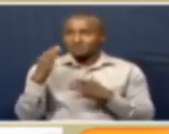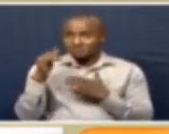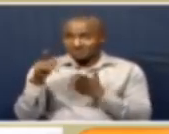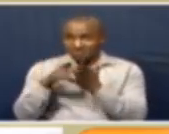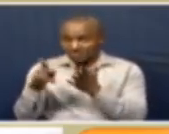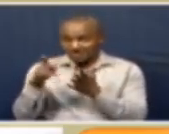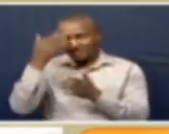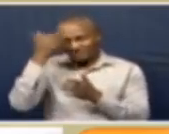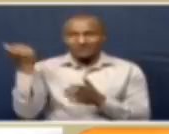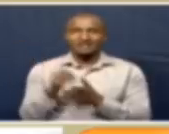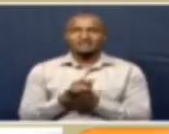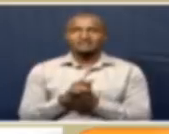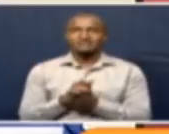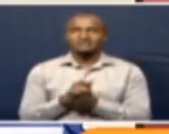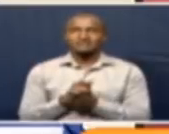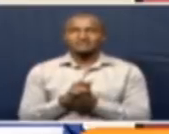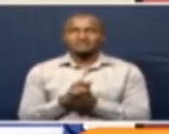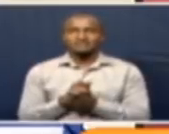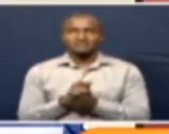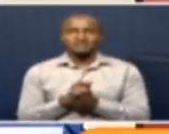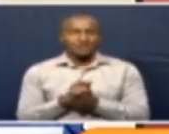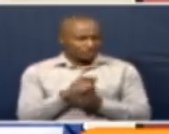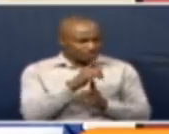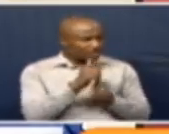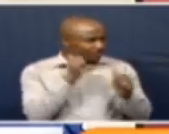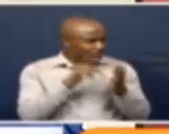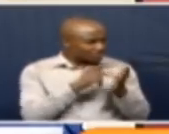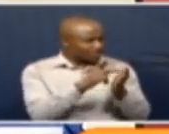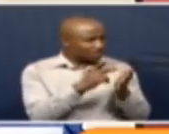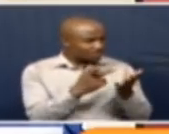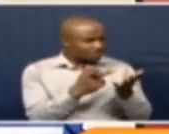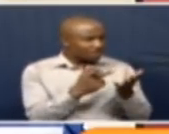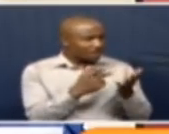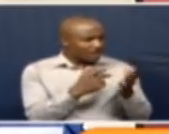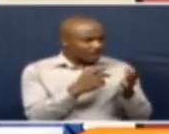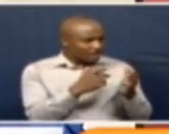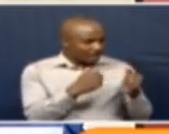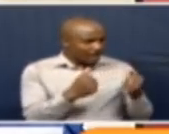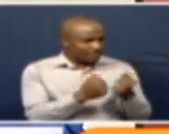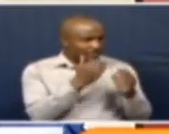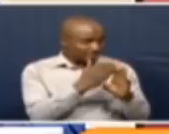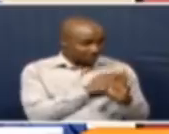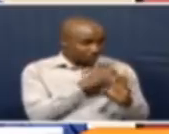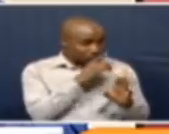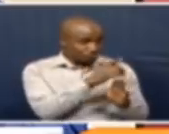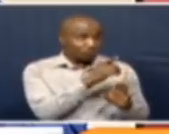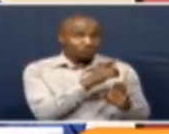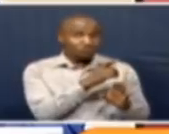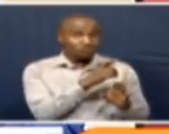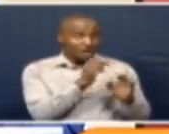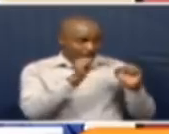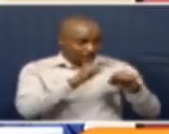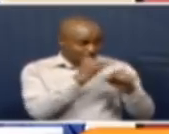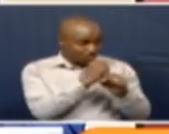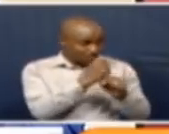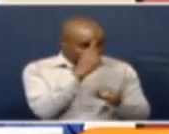just forget about it. But when you talk about them refusing to pay you, did that conversation happen before you actually agreed to work